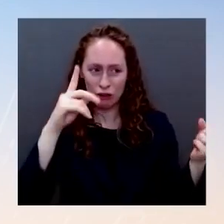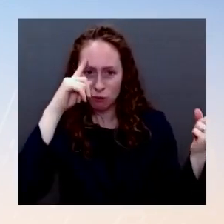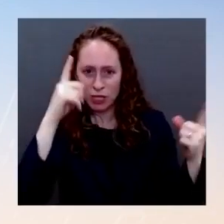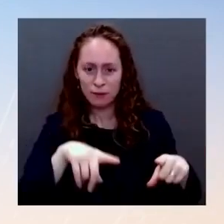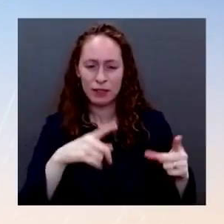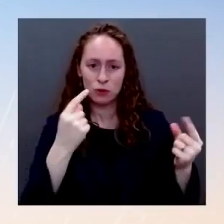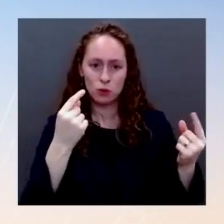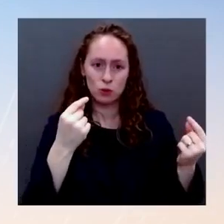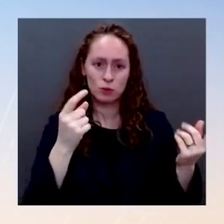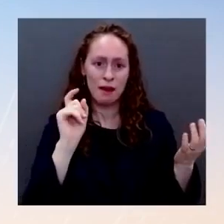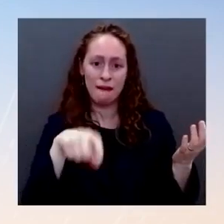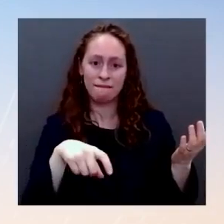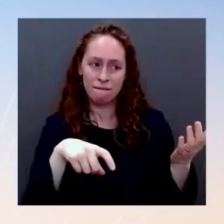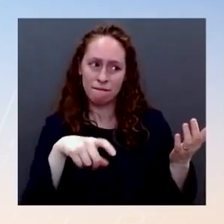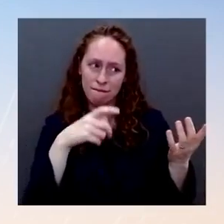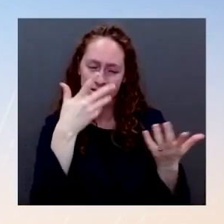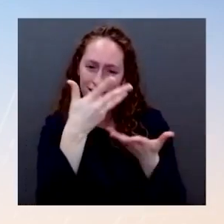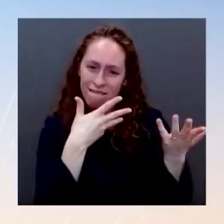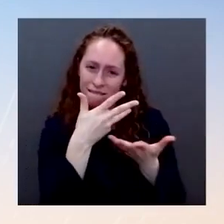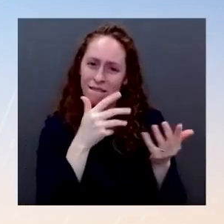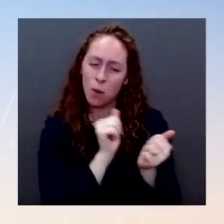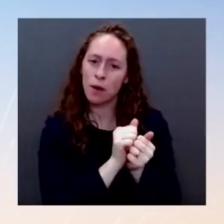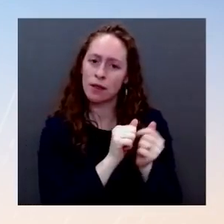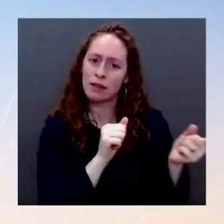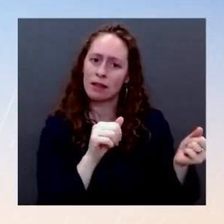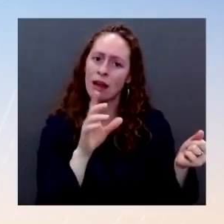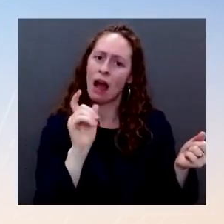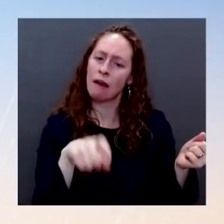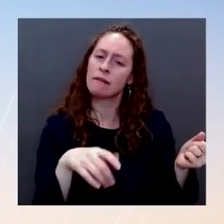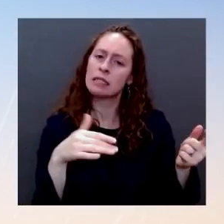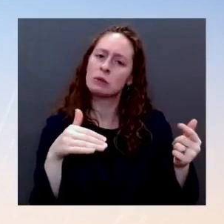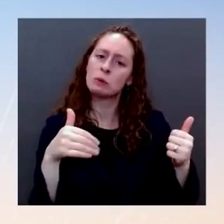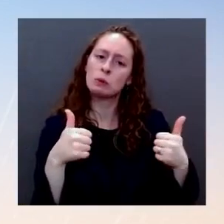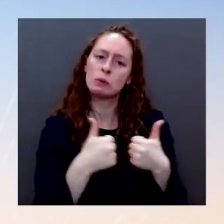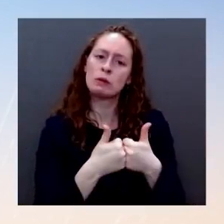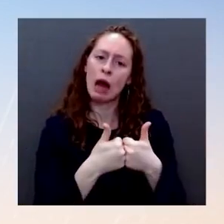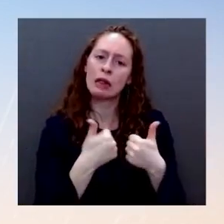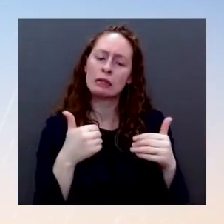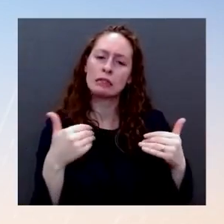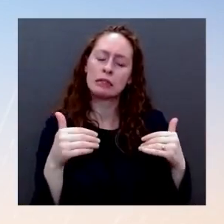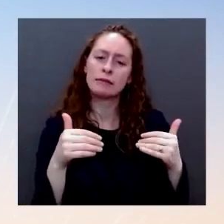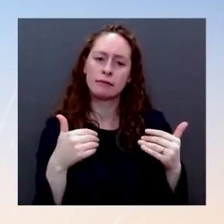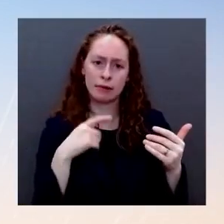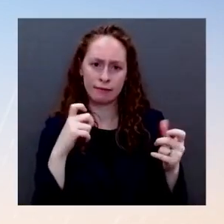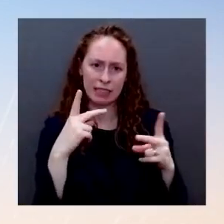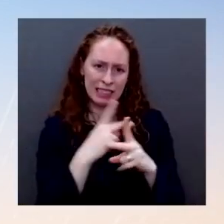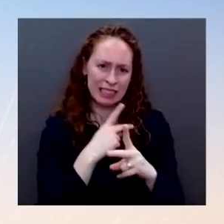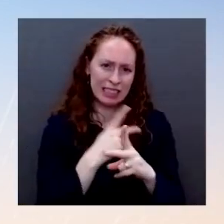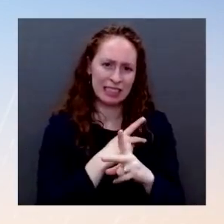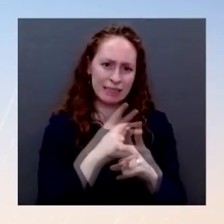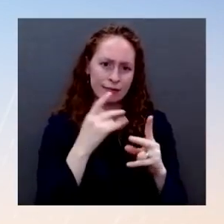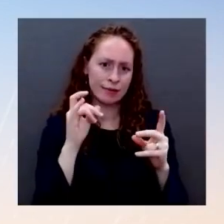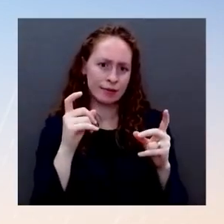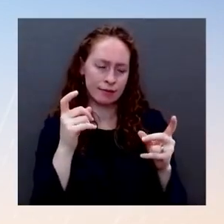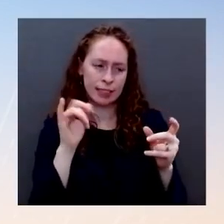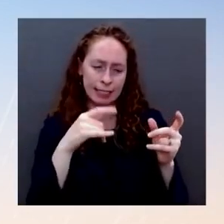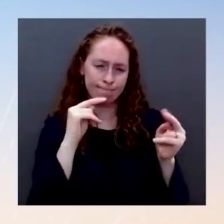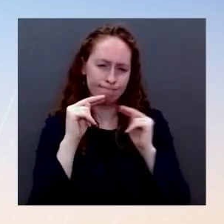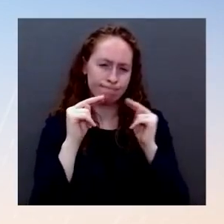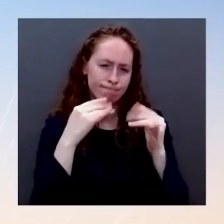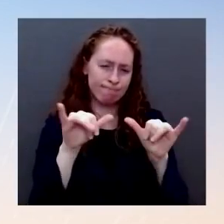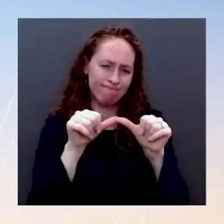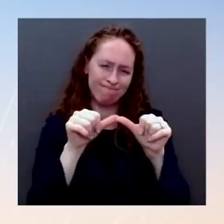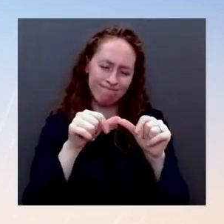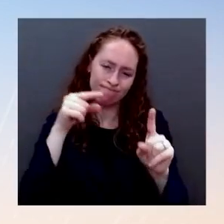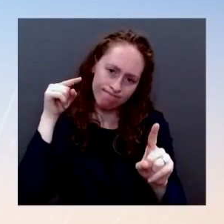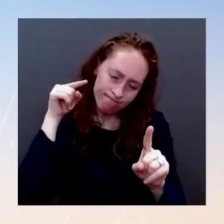I expect those negotiations will focus on those topics at hand, not comments of any leaders around the world. Go ahead. A couple different topics here